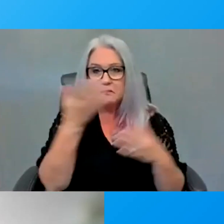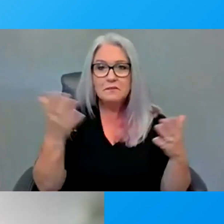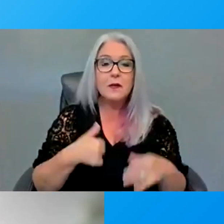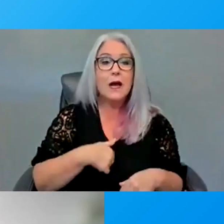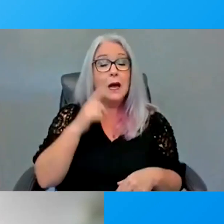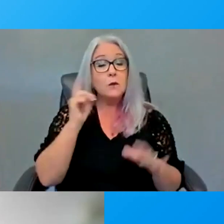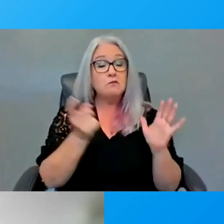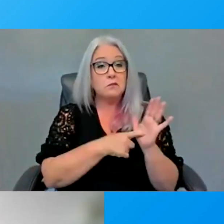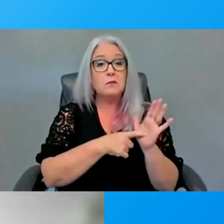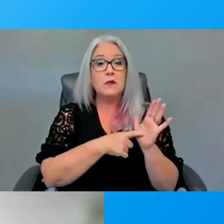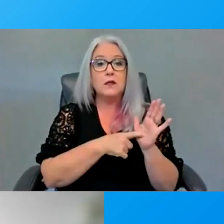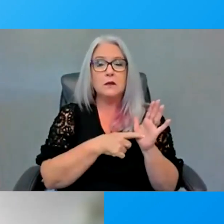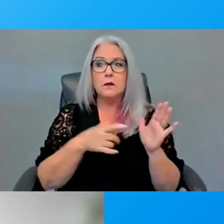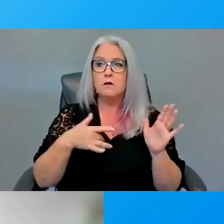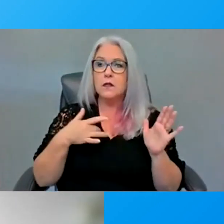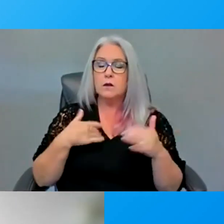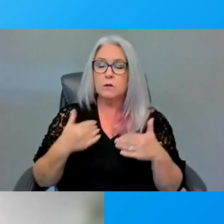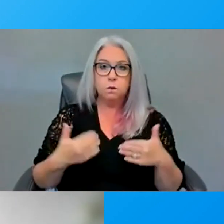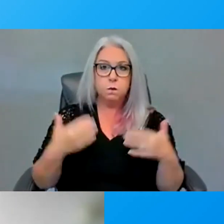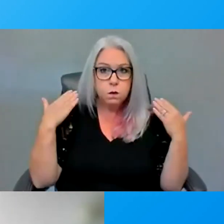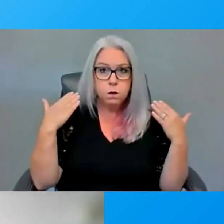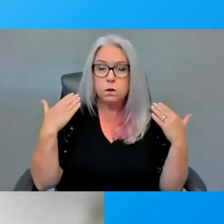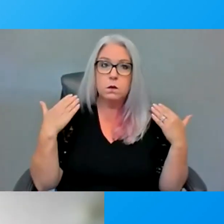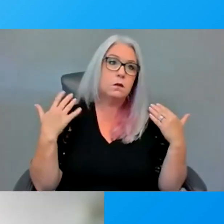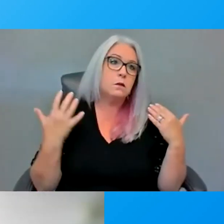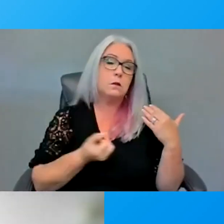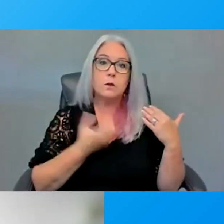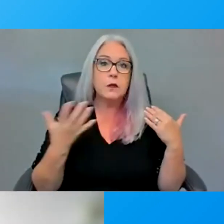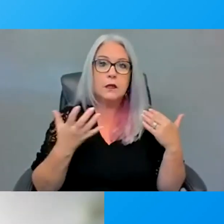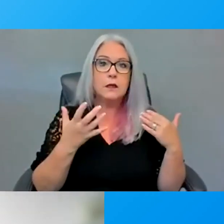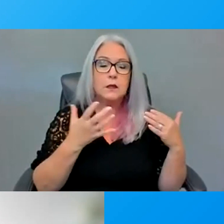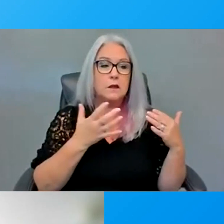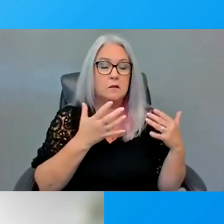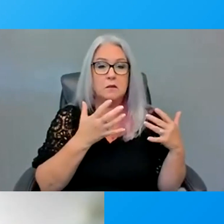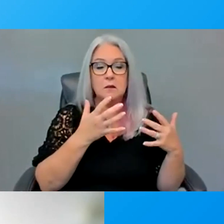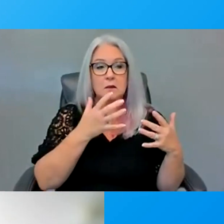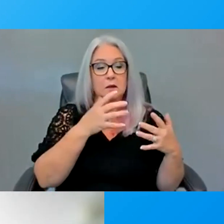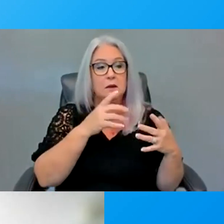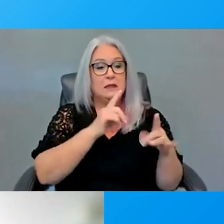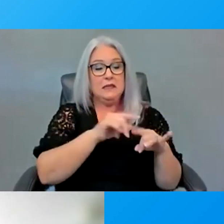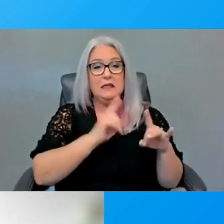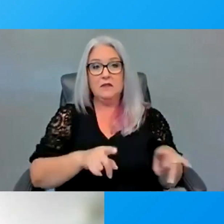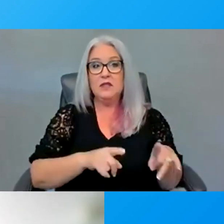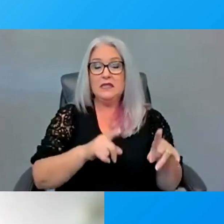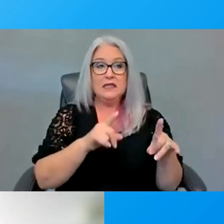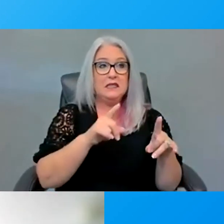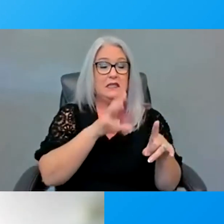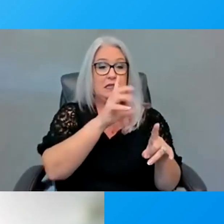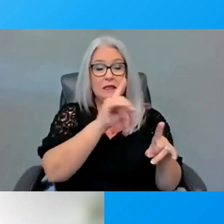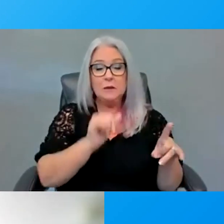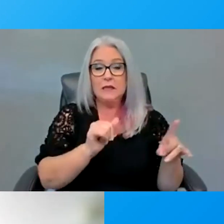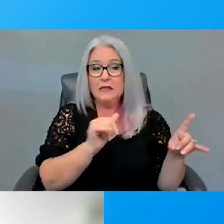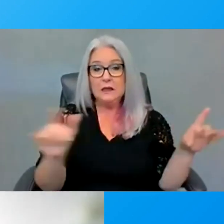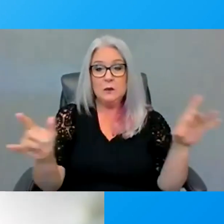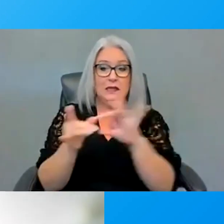feel overwhelming to think about ways to plan for all sorts of disability related needs that you